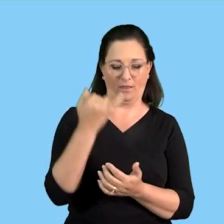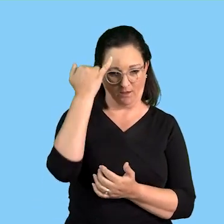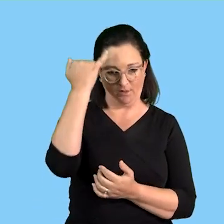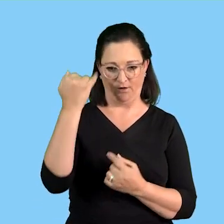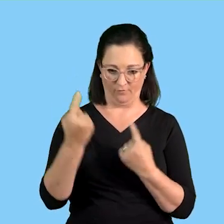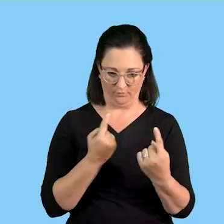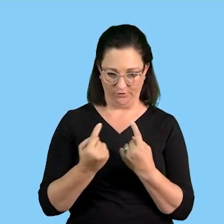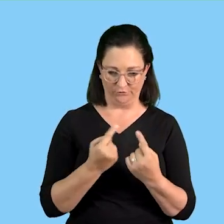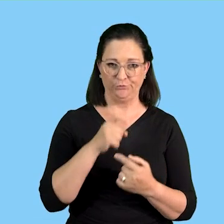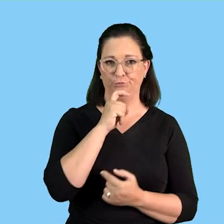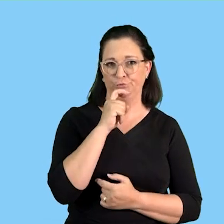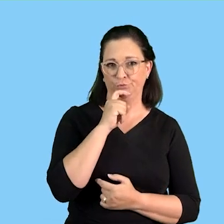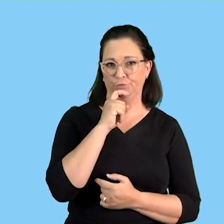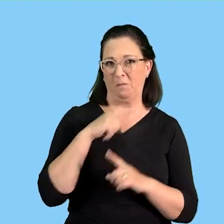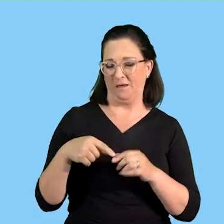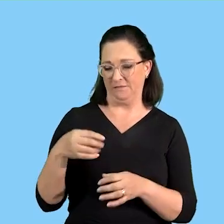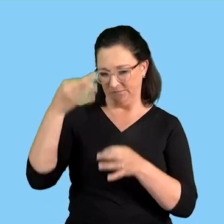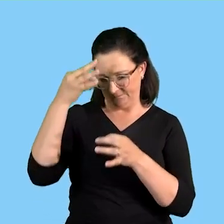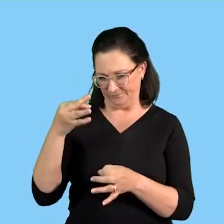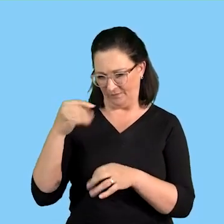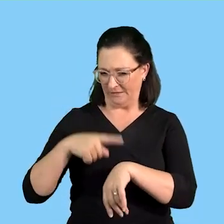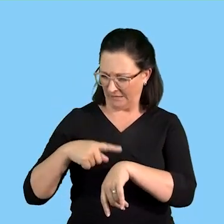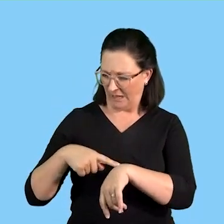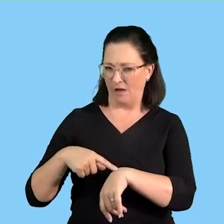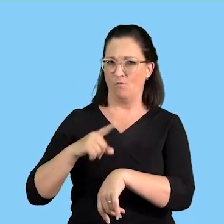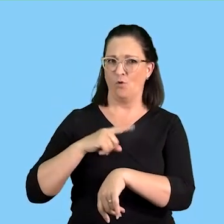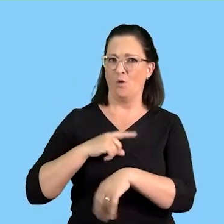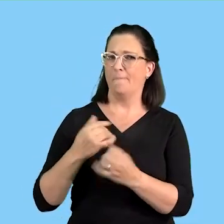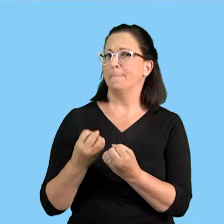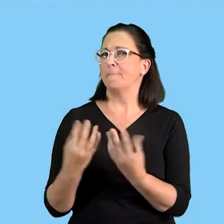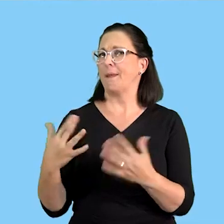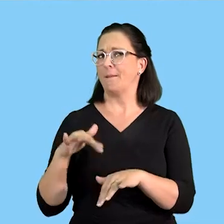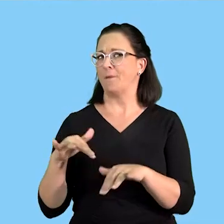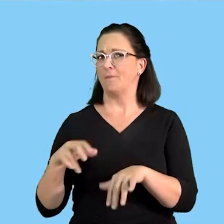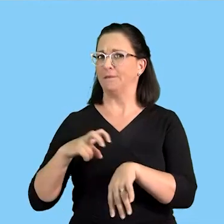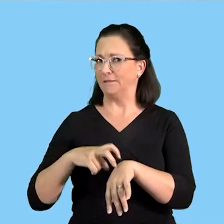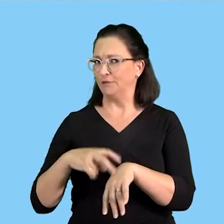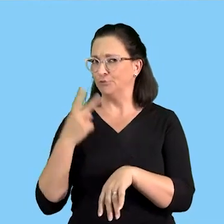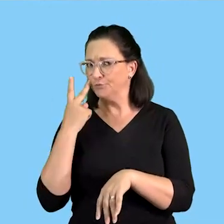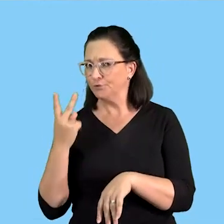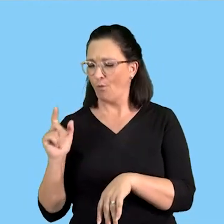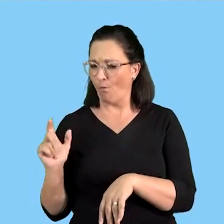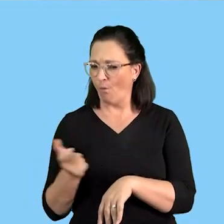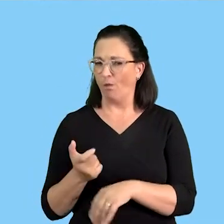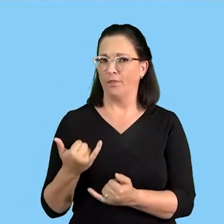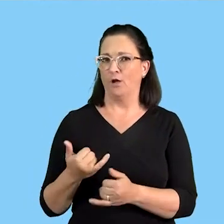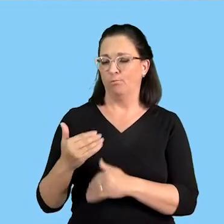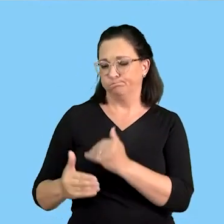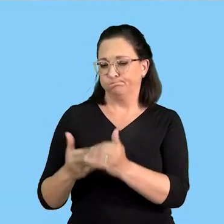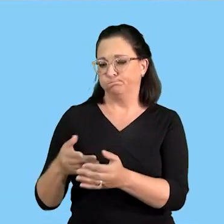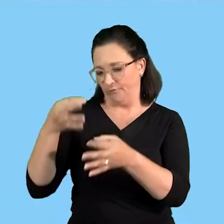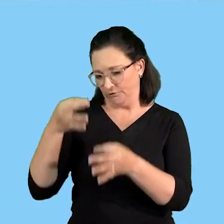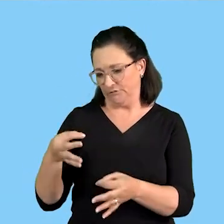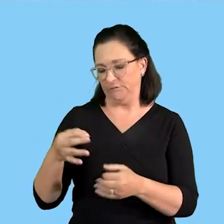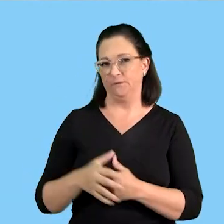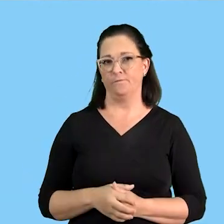of other partners. What is the failure? Decision making can be time consuming because there's many people involved in the process of making a